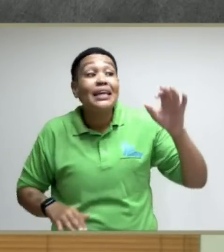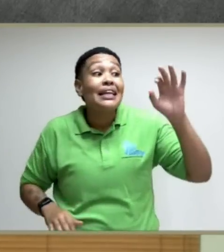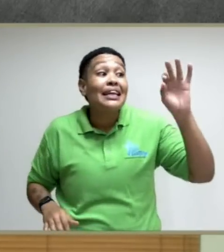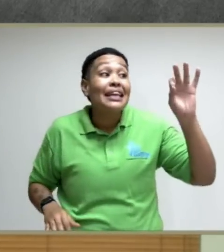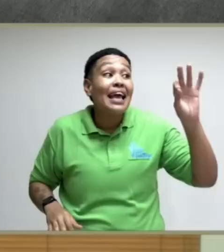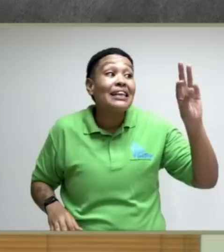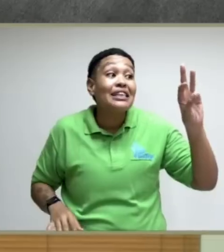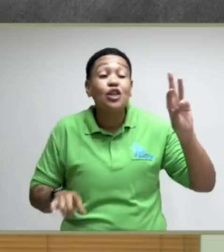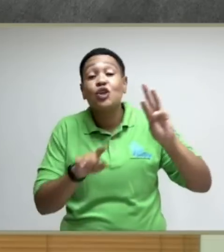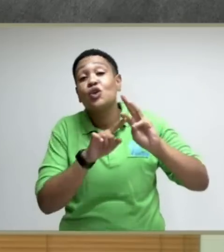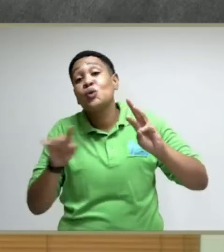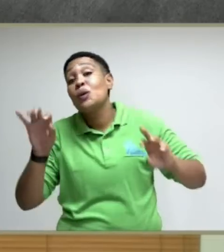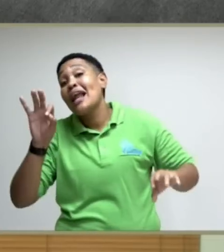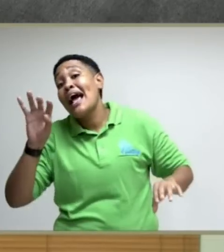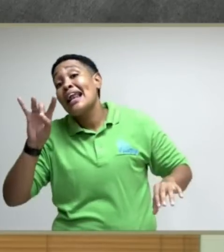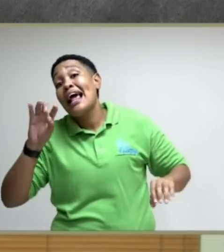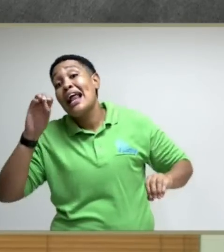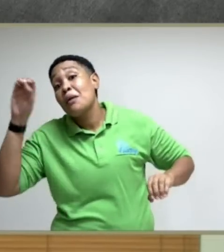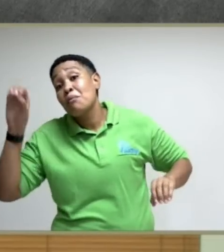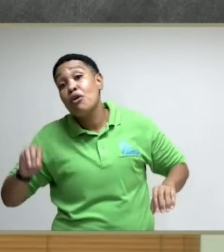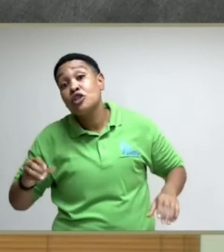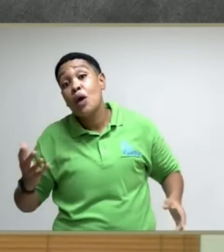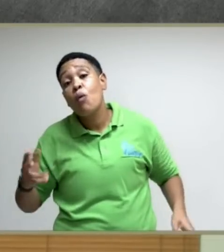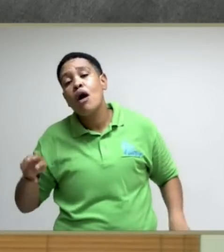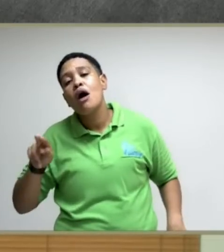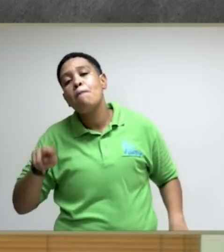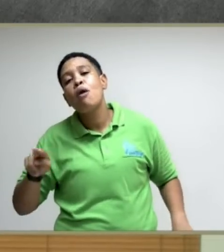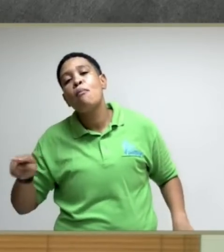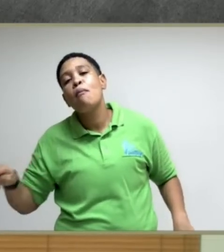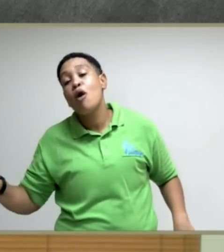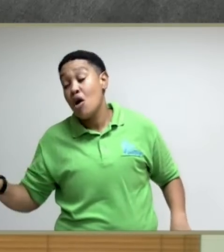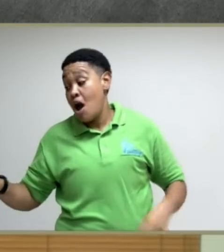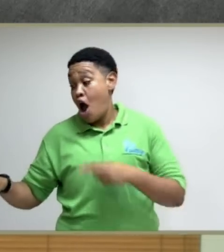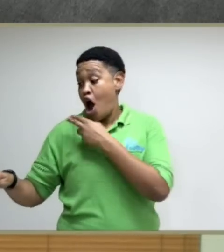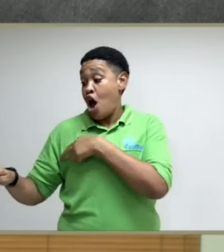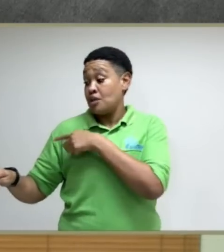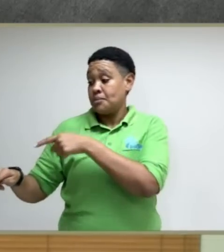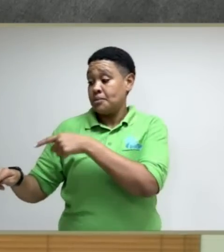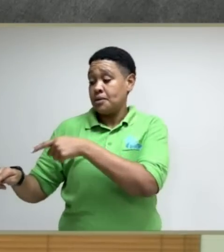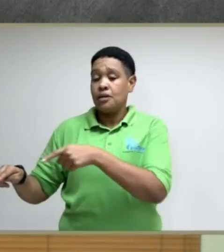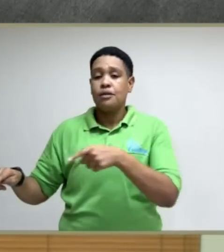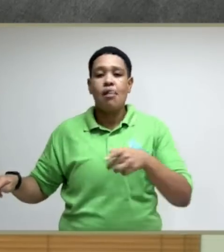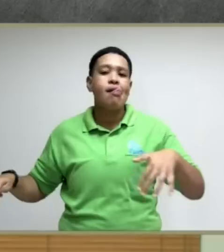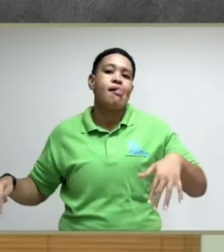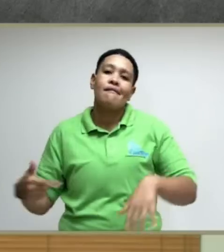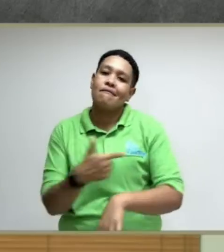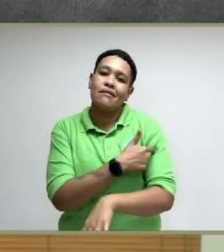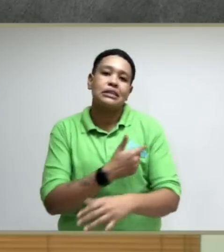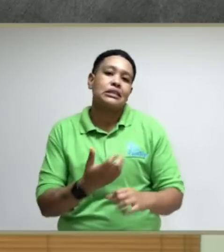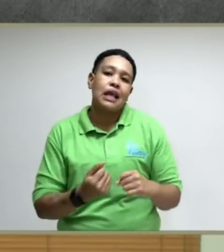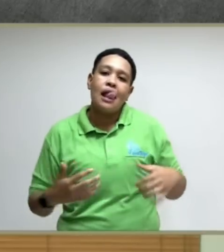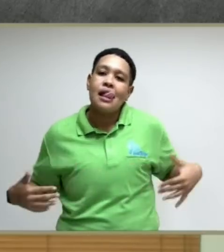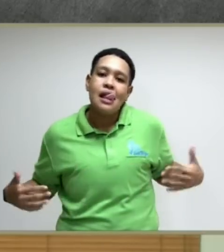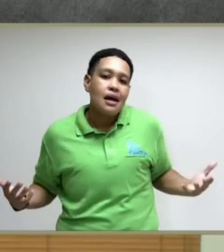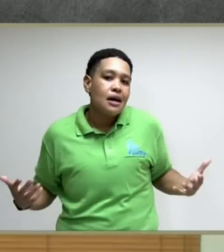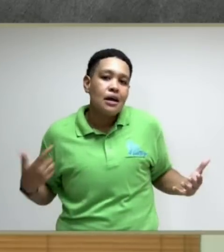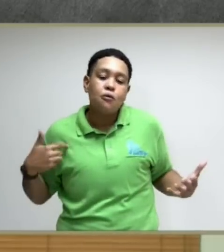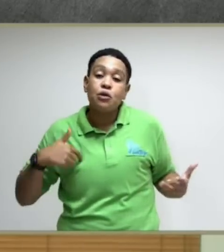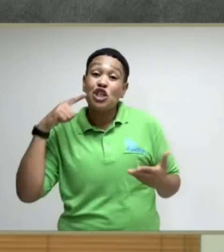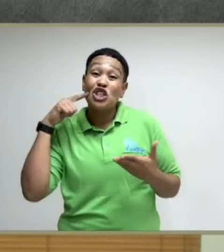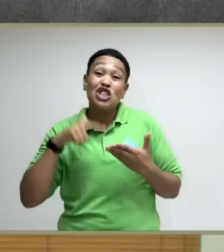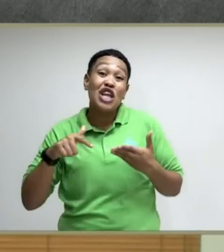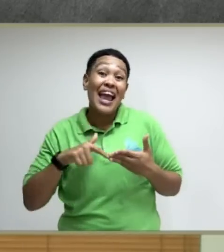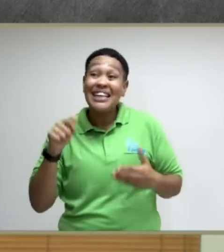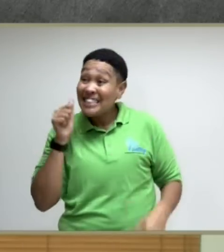98% of persons in hospital are unvaccinated. And So we are now checking this on a